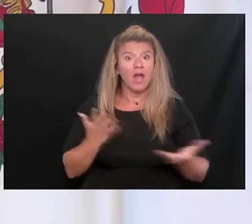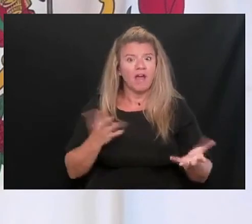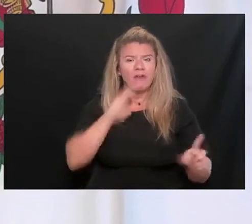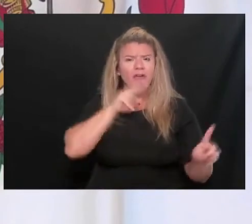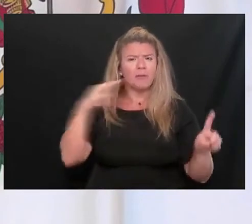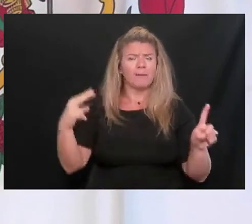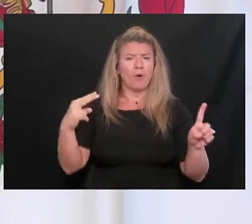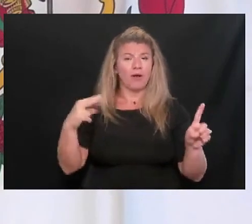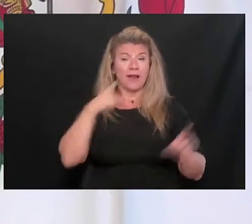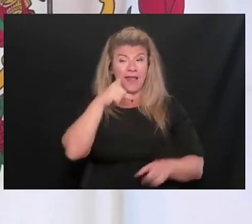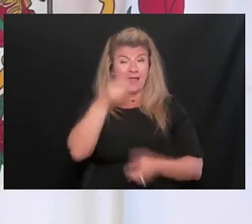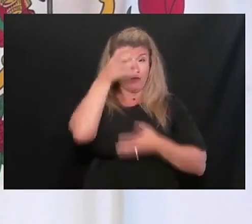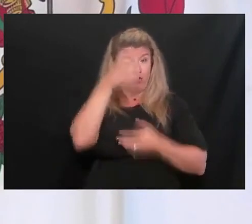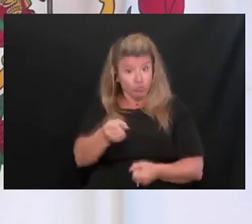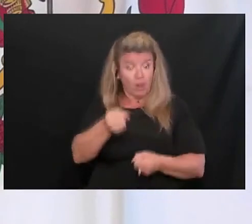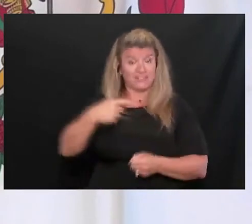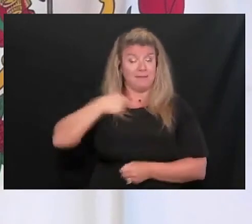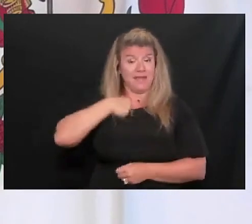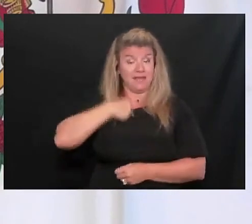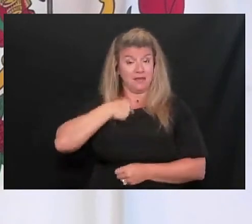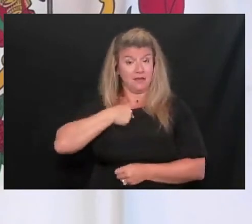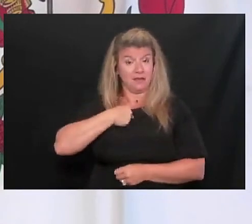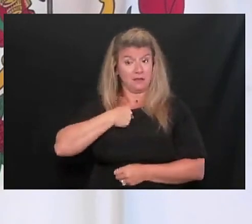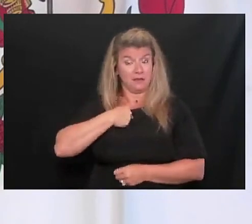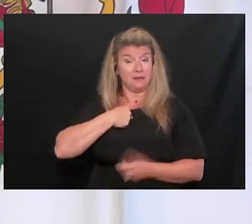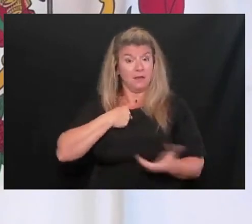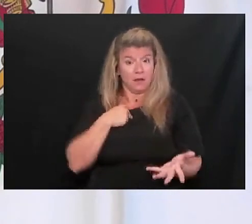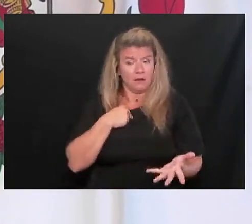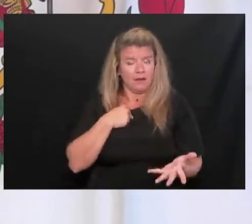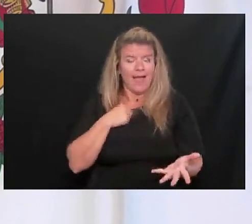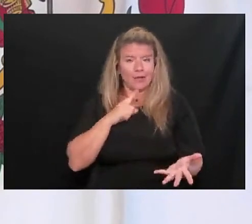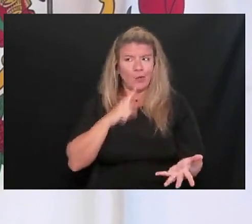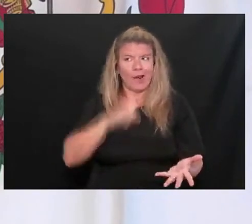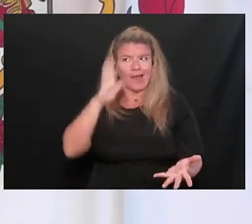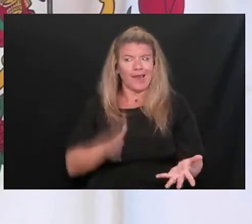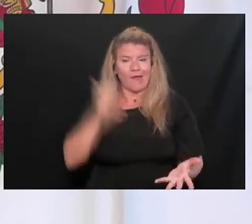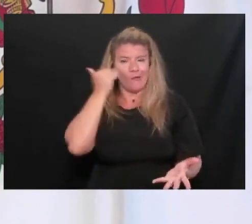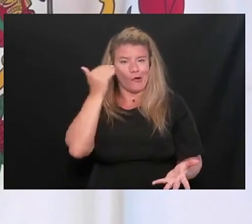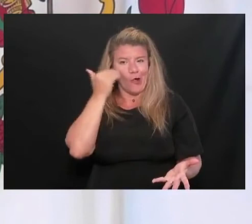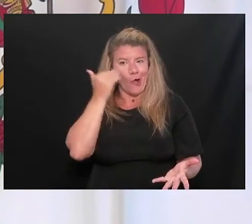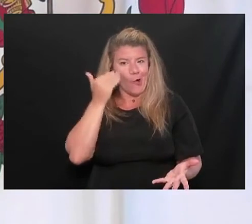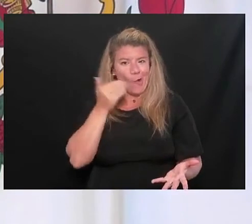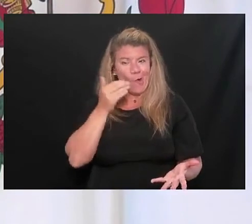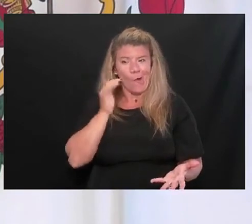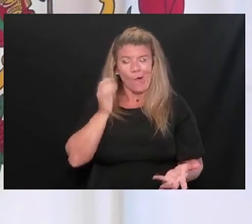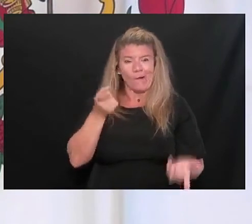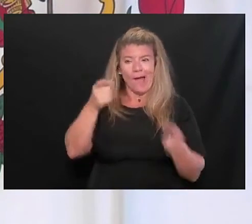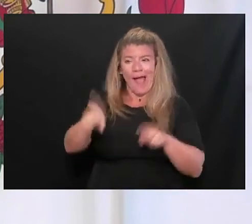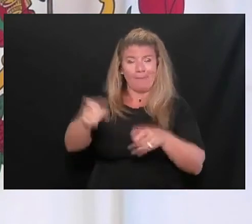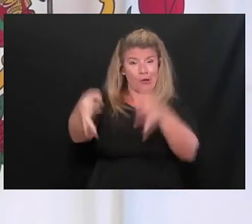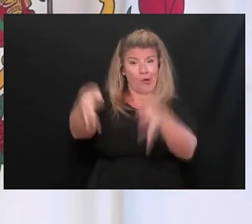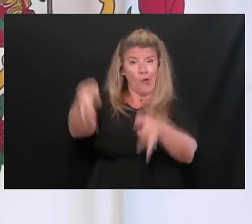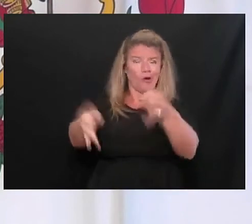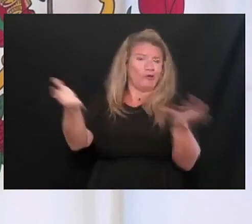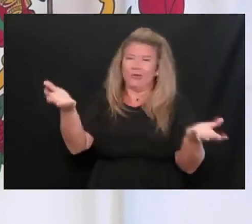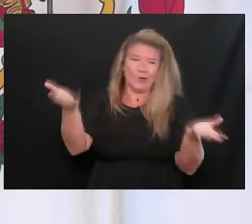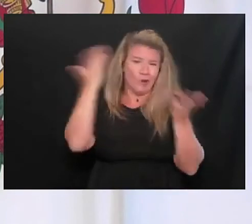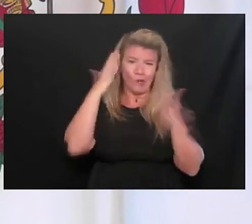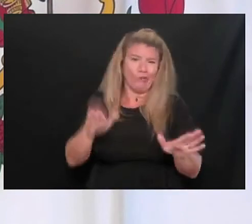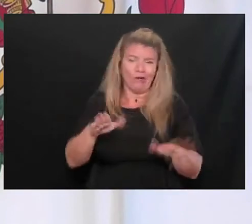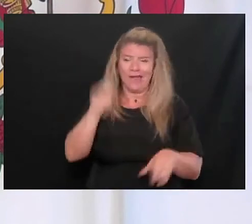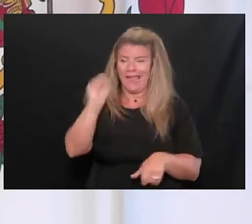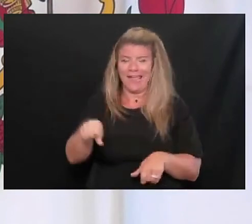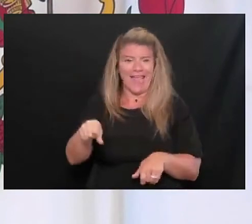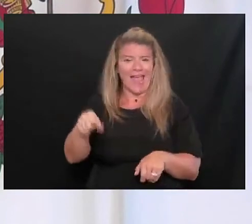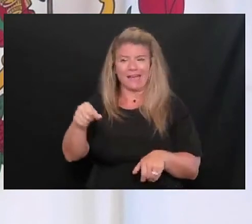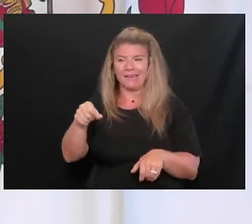you entrust in me, and you really never know, how things are going to turn out in the court, because, it can bounce